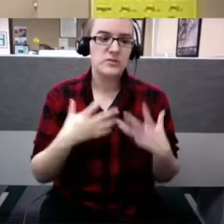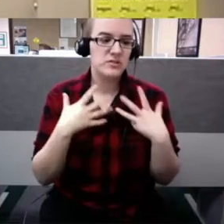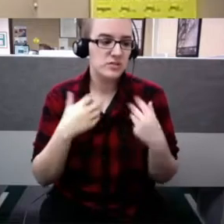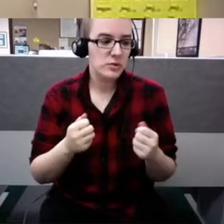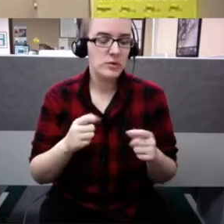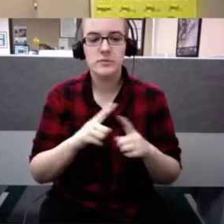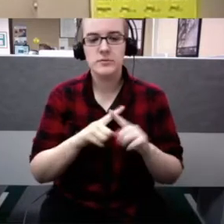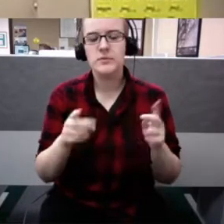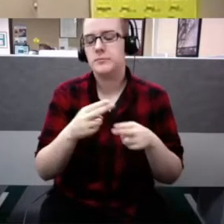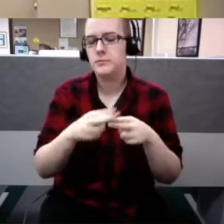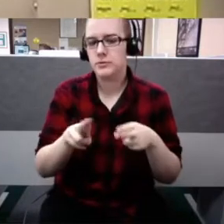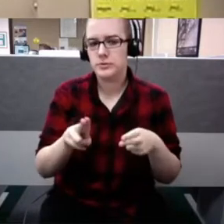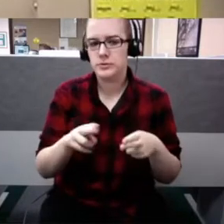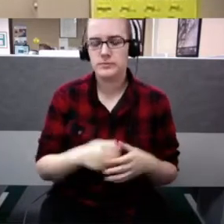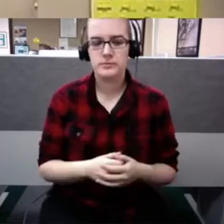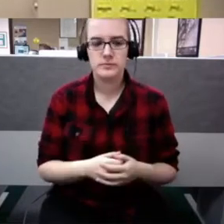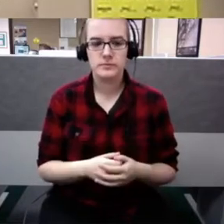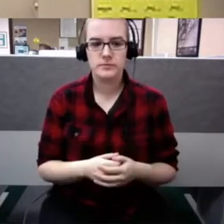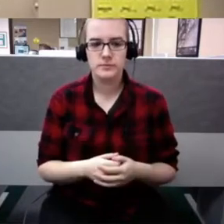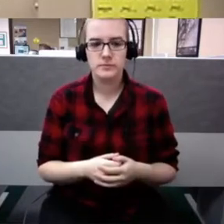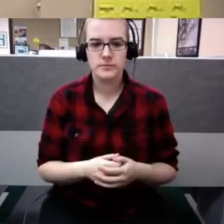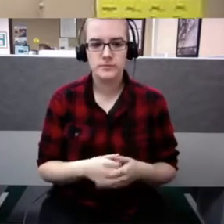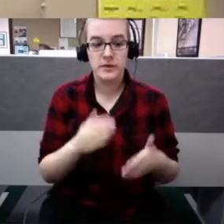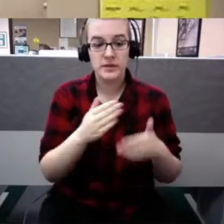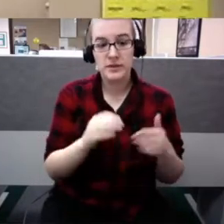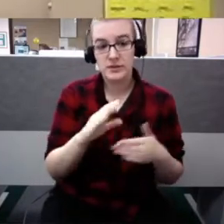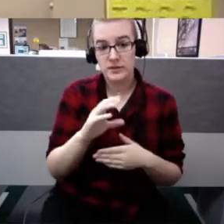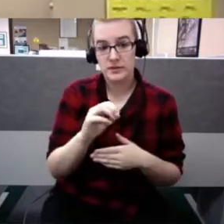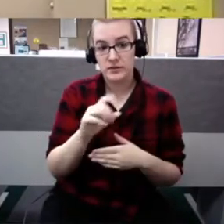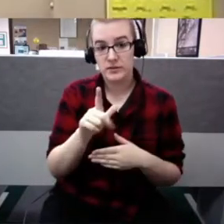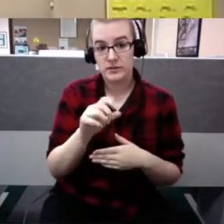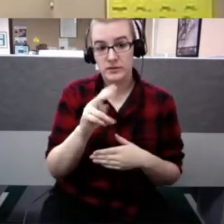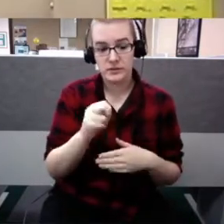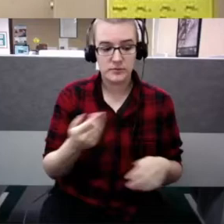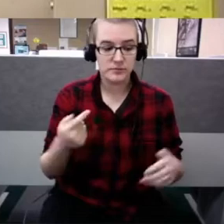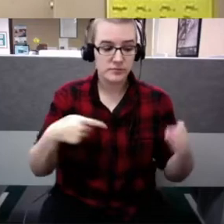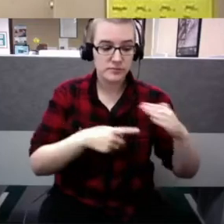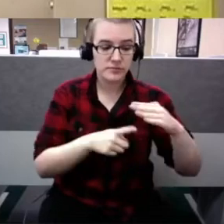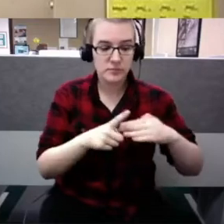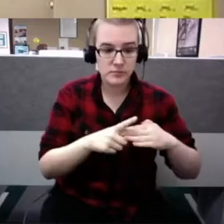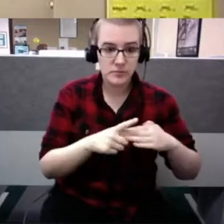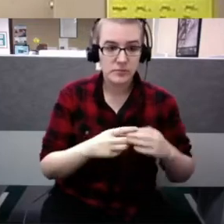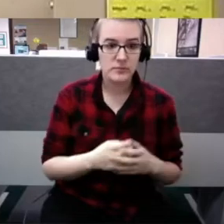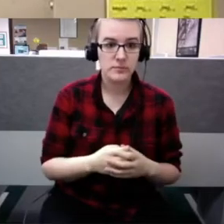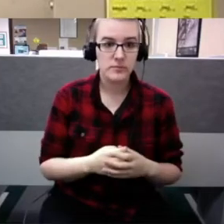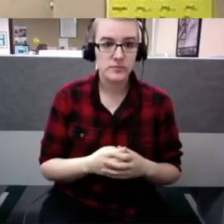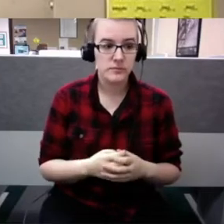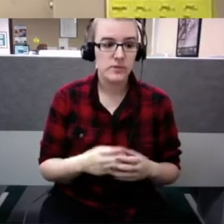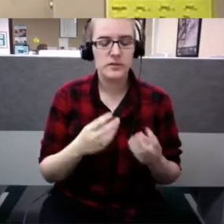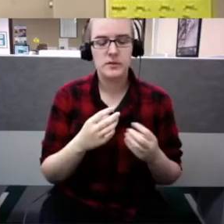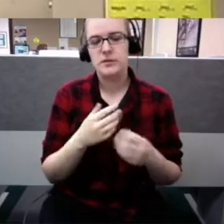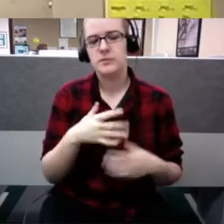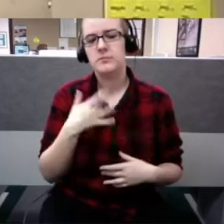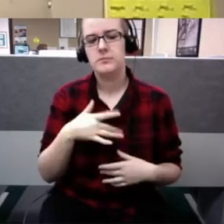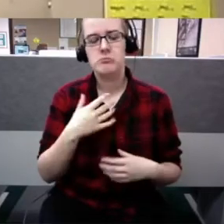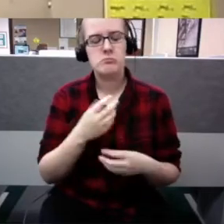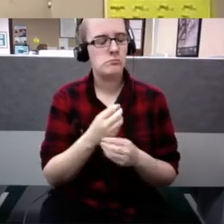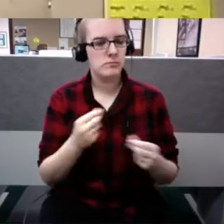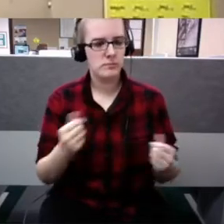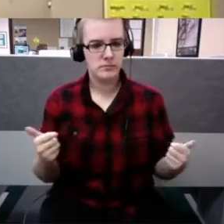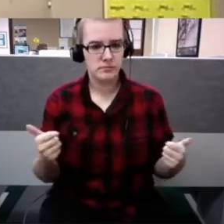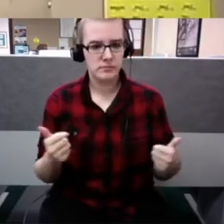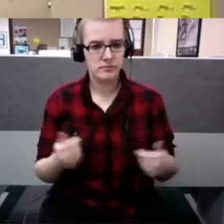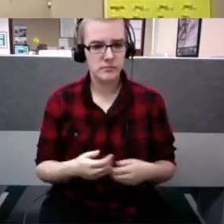the doctor gets to the end of the colon, those feelings go away, and this is when they really get the good